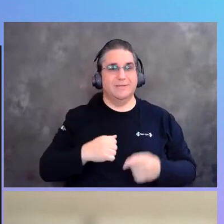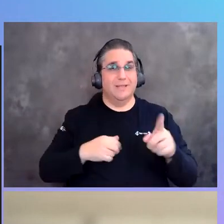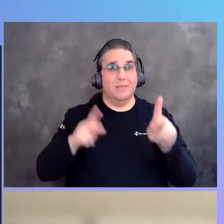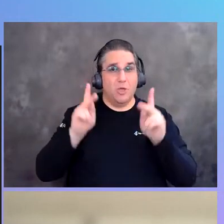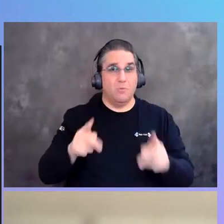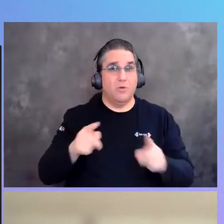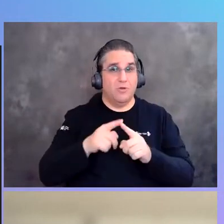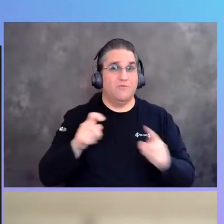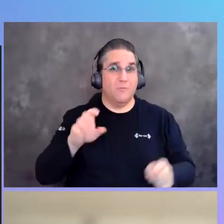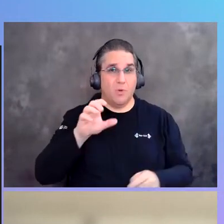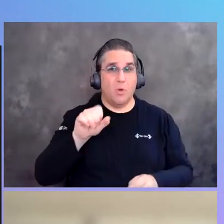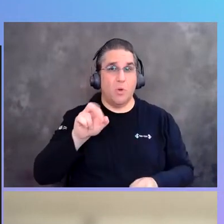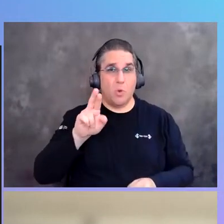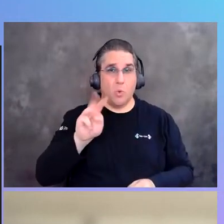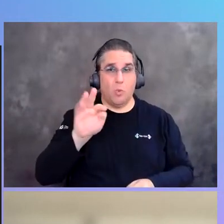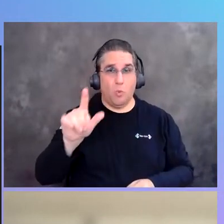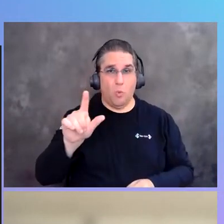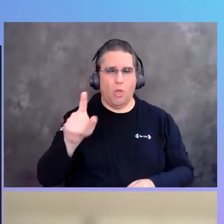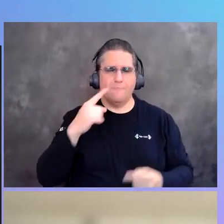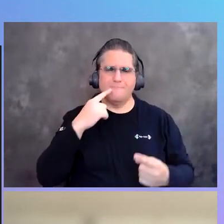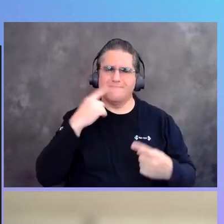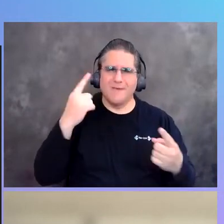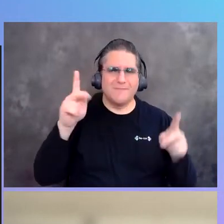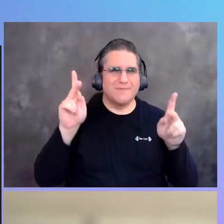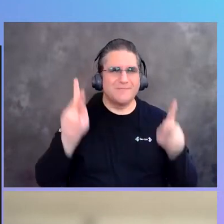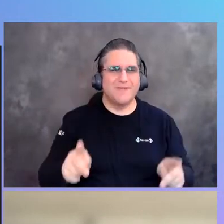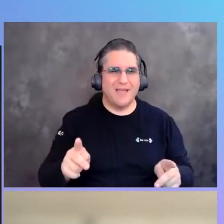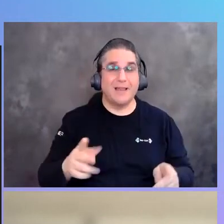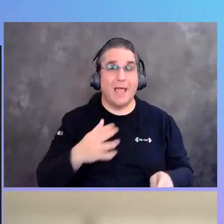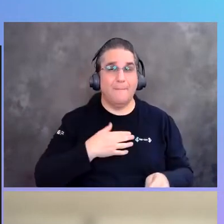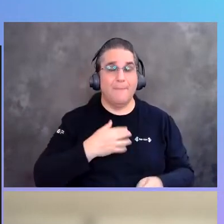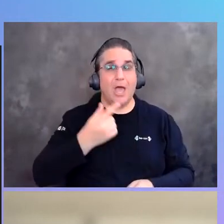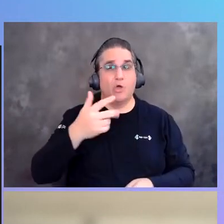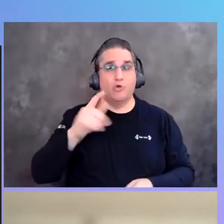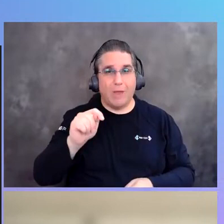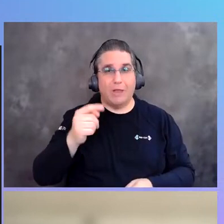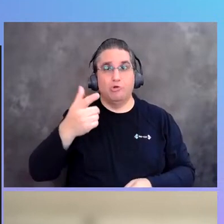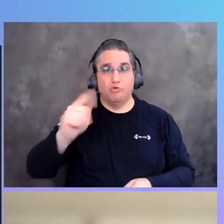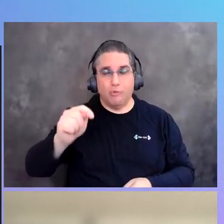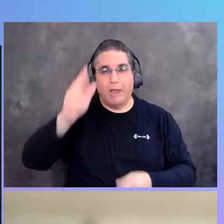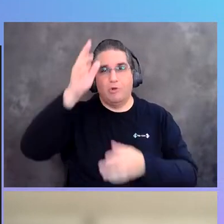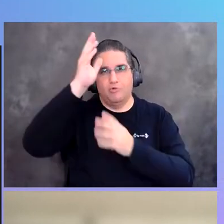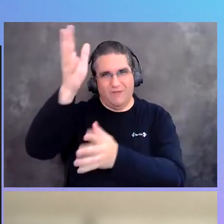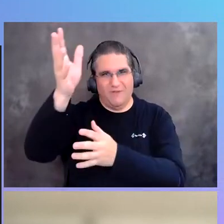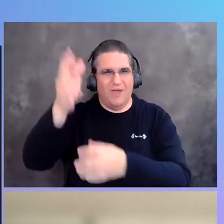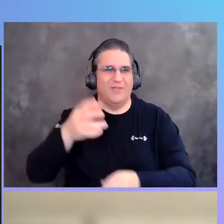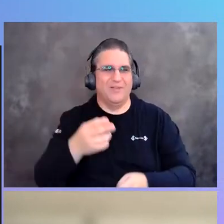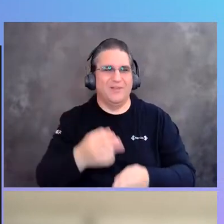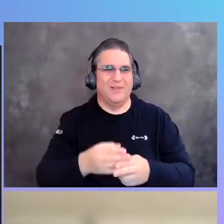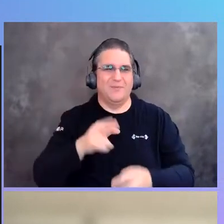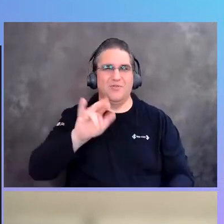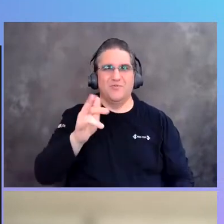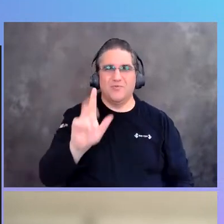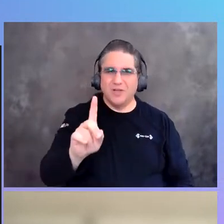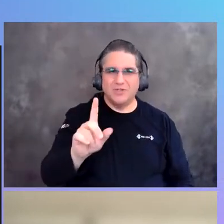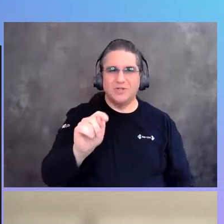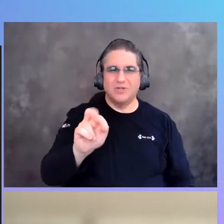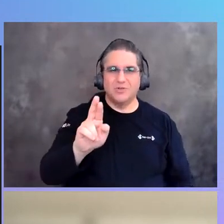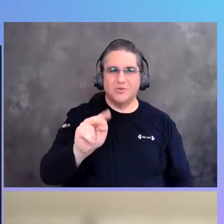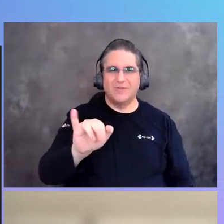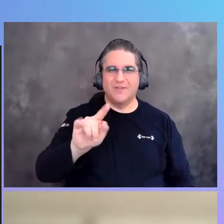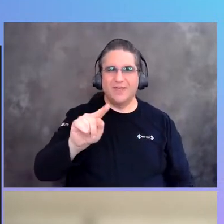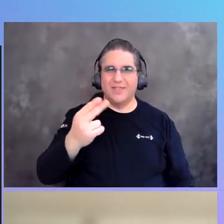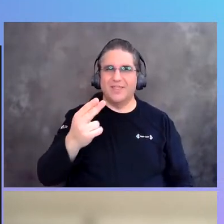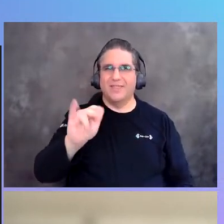my great-great-grandfather called Richard Trevivick. So on the right, there is a drawing or illustration of